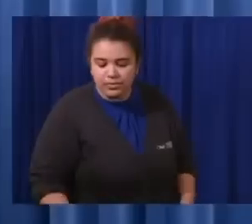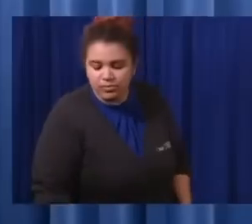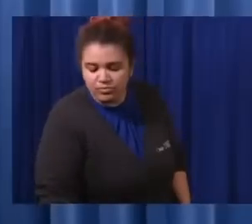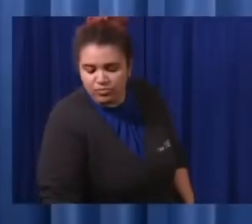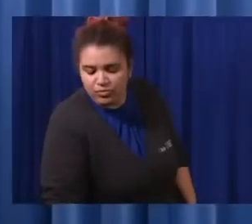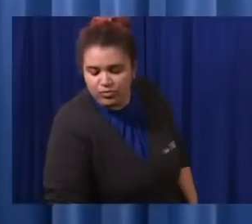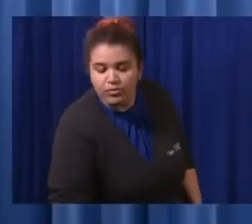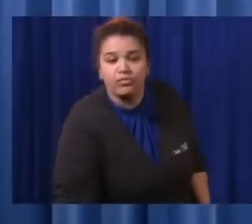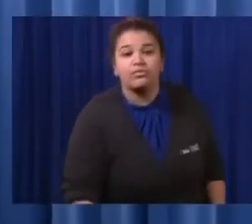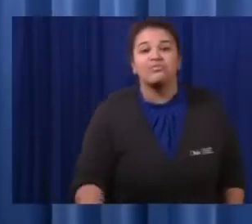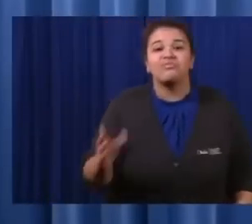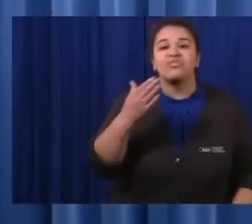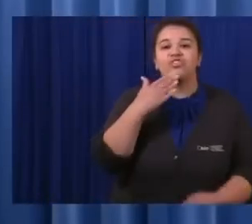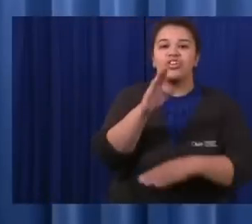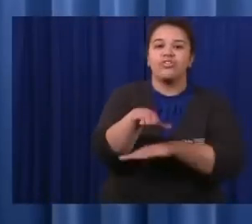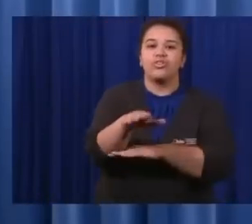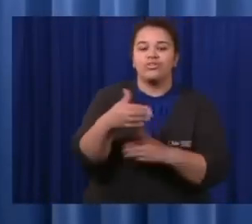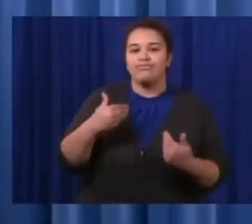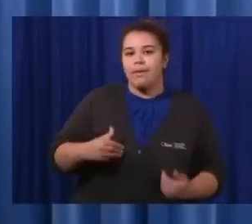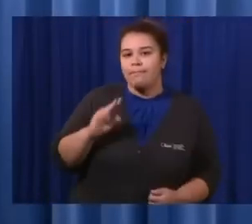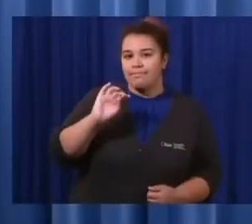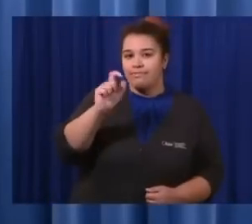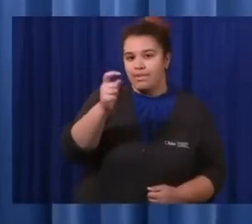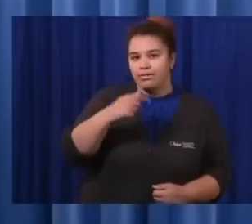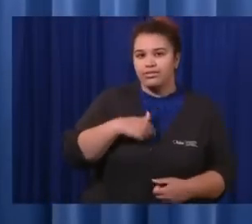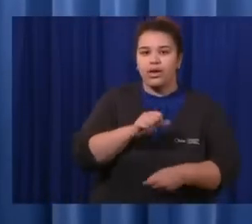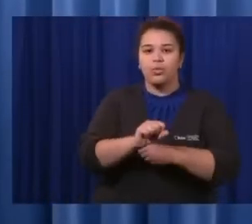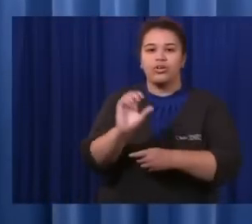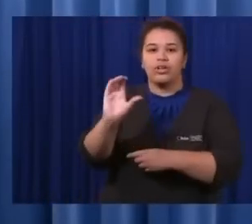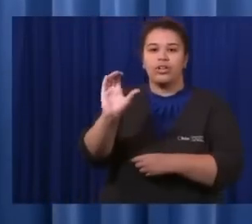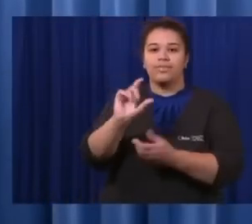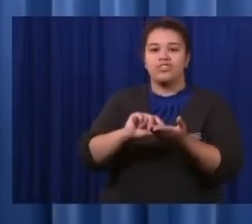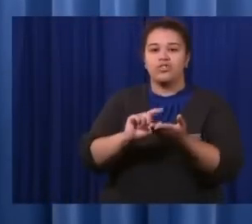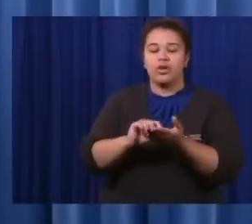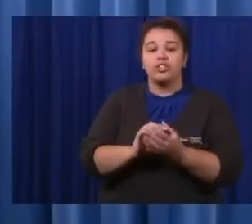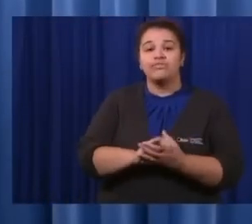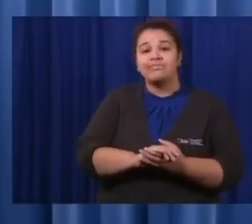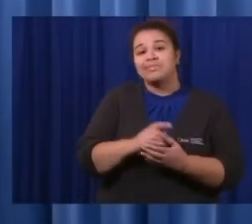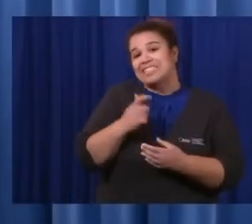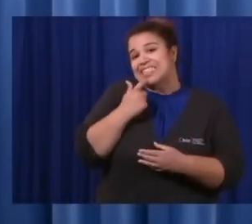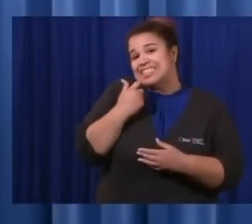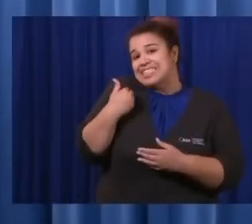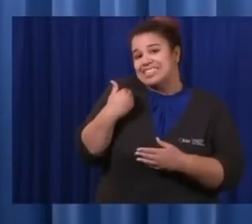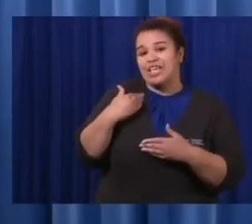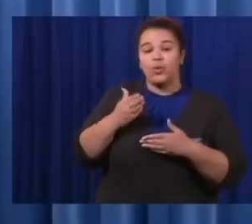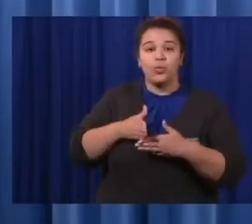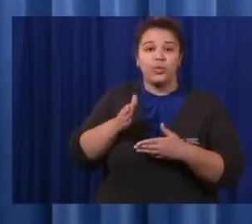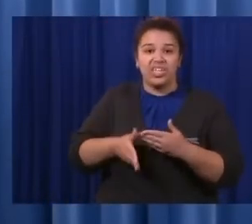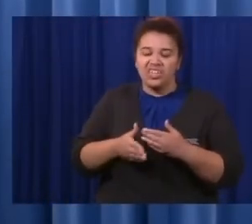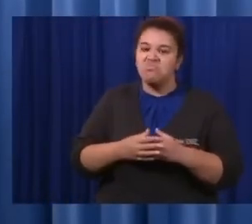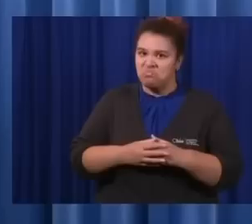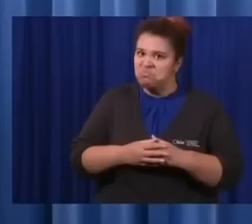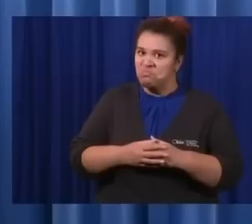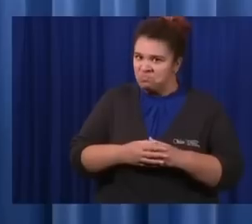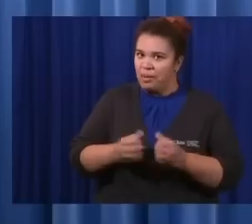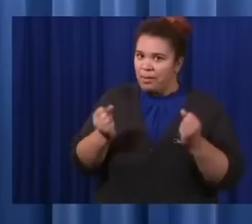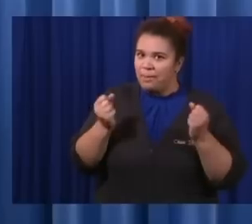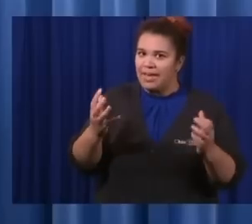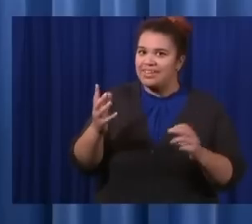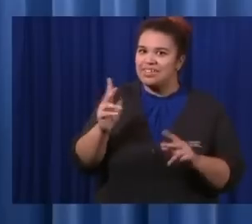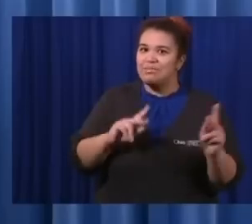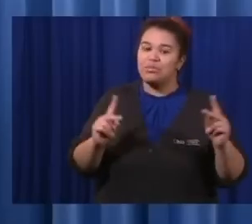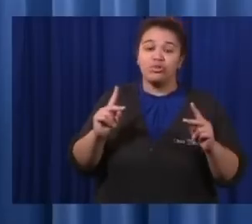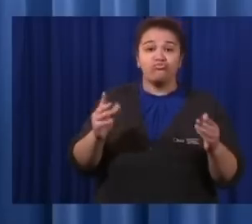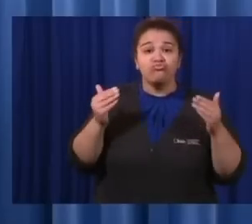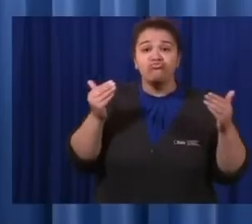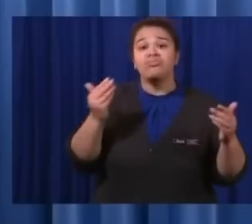Afternoon, Governor. Max Philby with the Columbus Dispatch. This weekend, it was noticeable that a lot of Ohioans were flocking back out